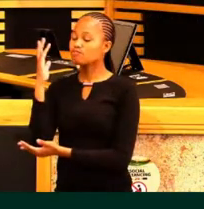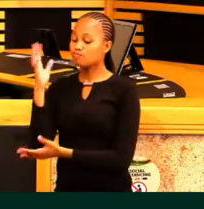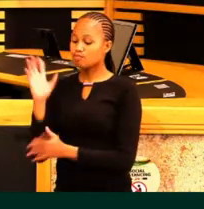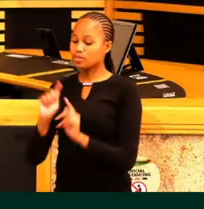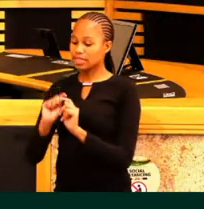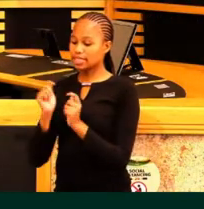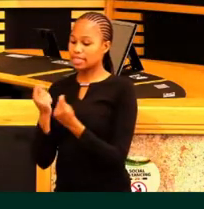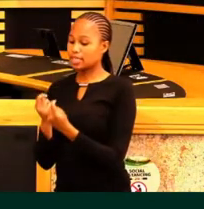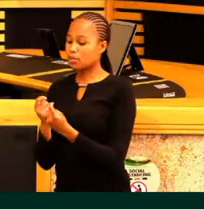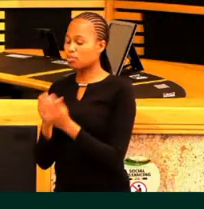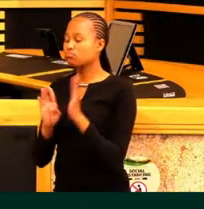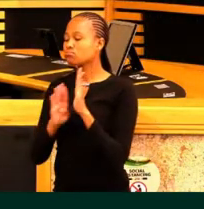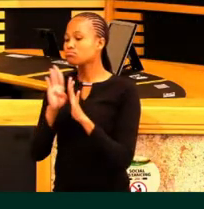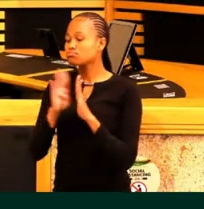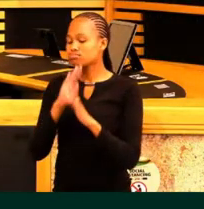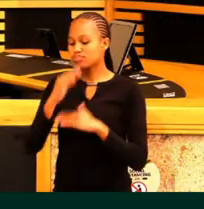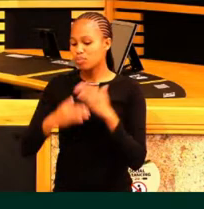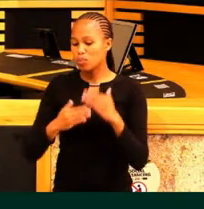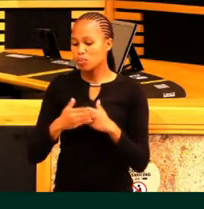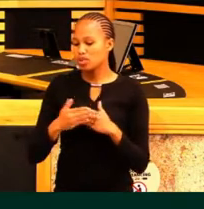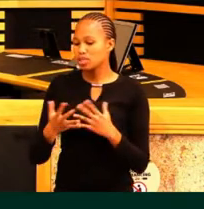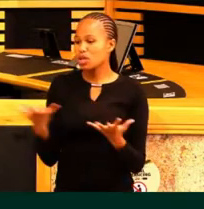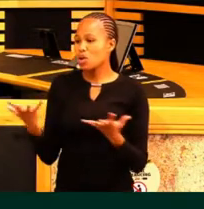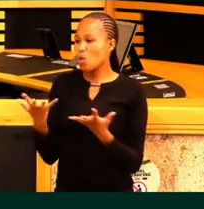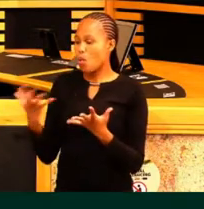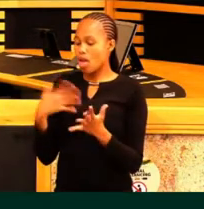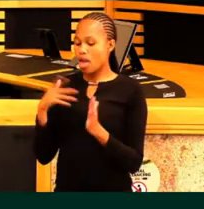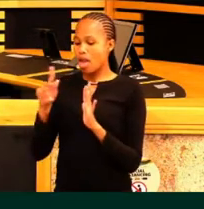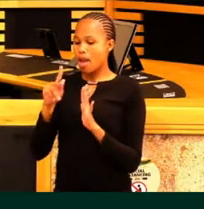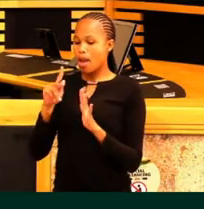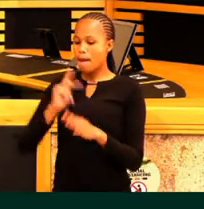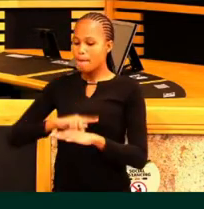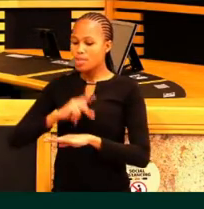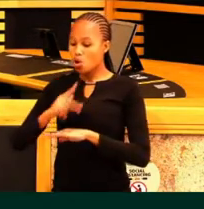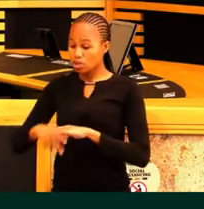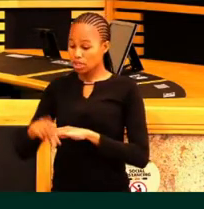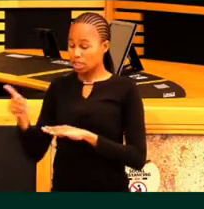in implementation processes whereby Quezon projects